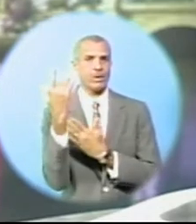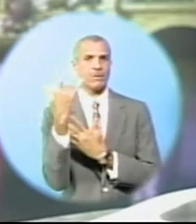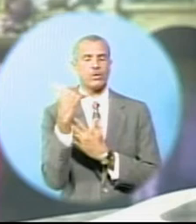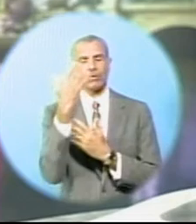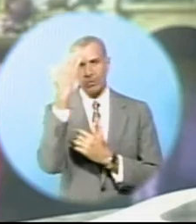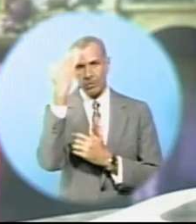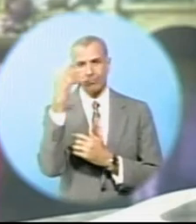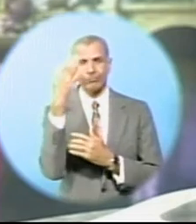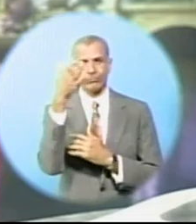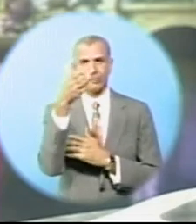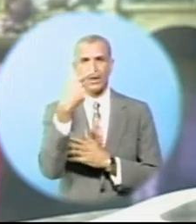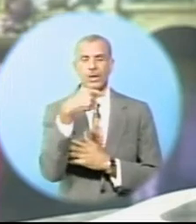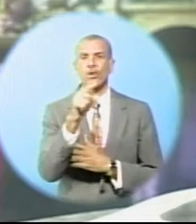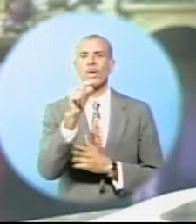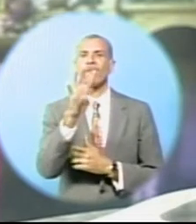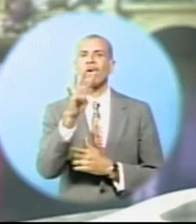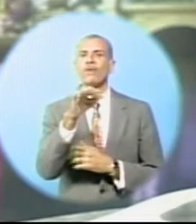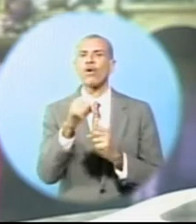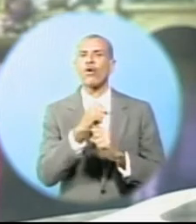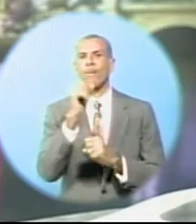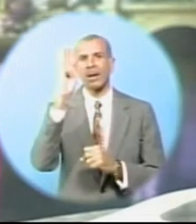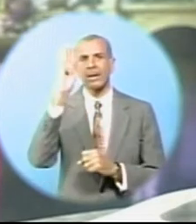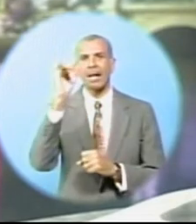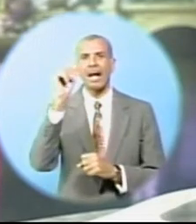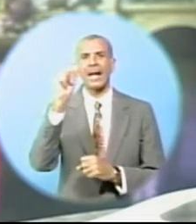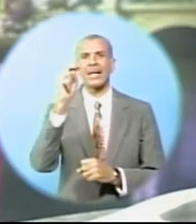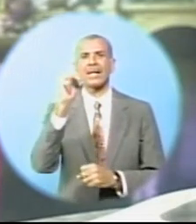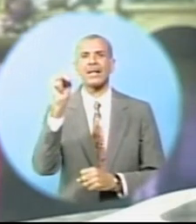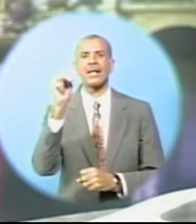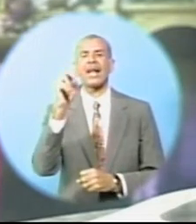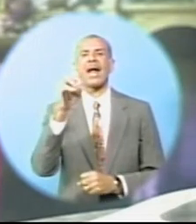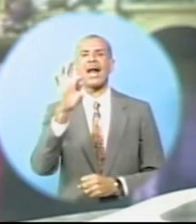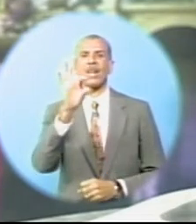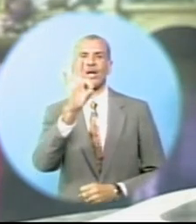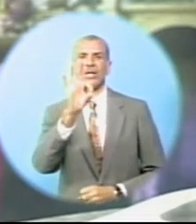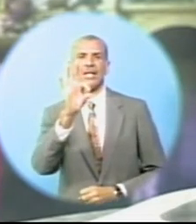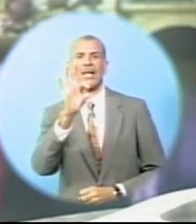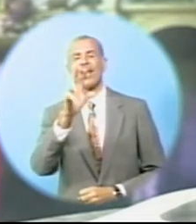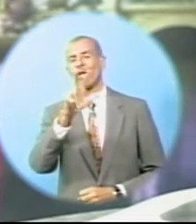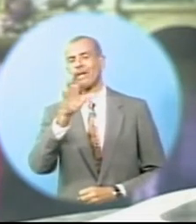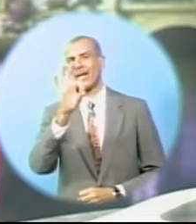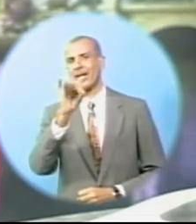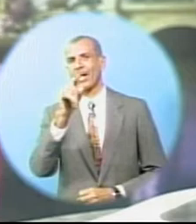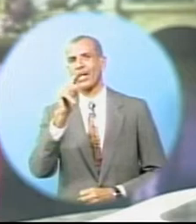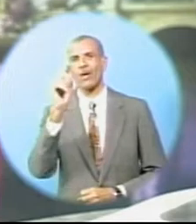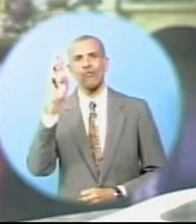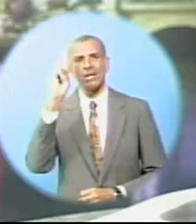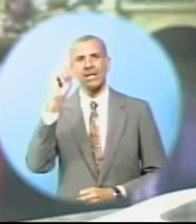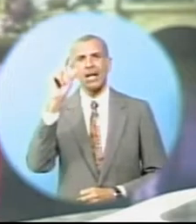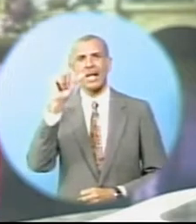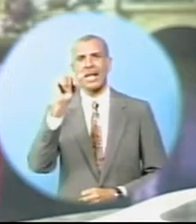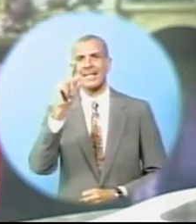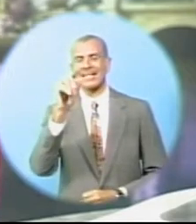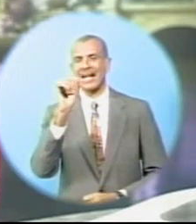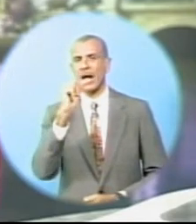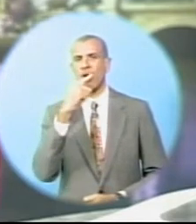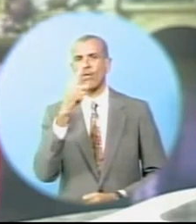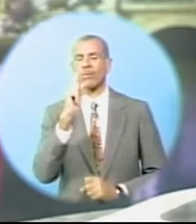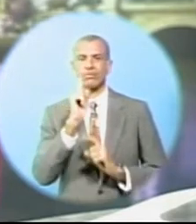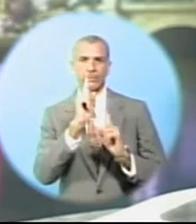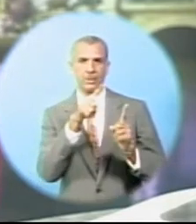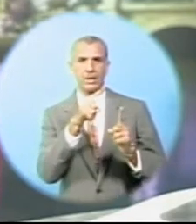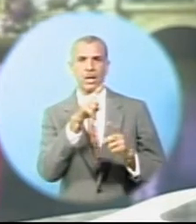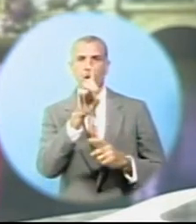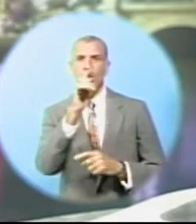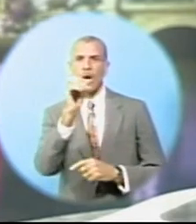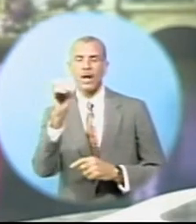two, 25-year-old Bulgarian Anton Nedev and 39-year-old Ukrainian Ruslan Leska, were remanded to